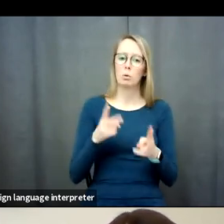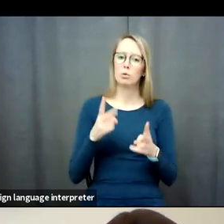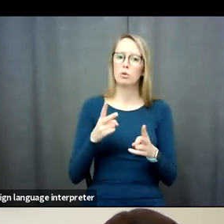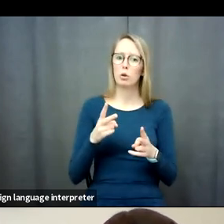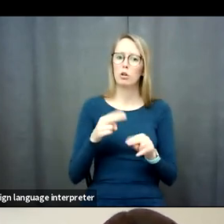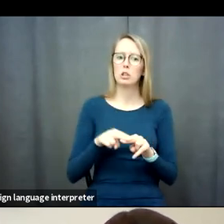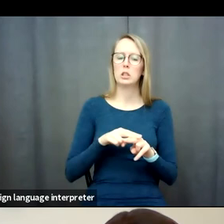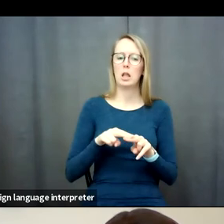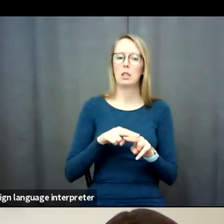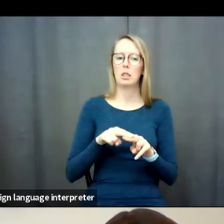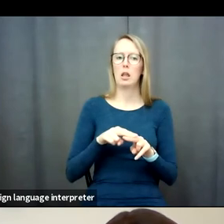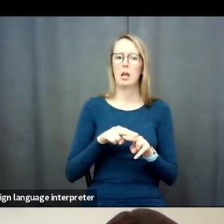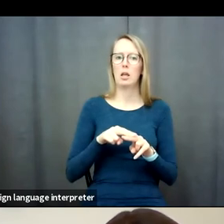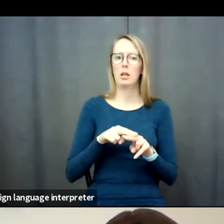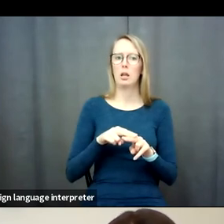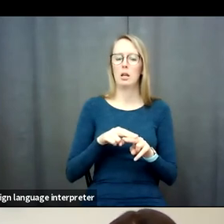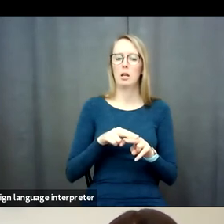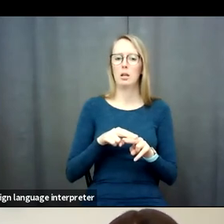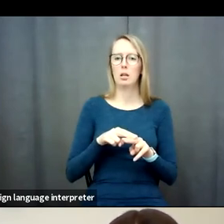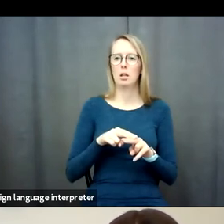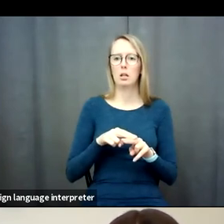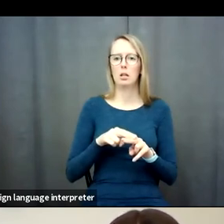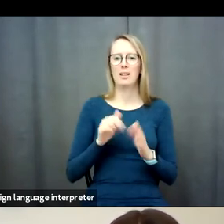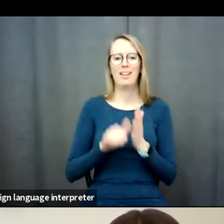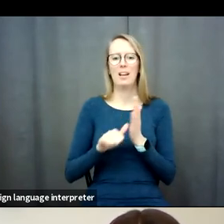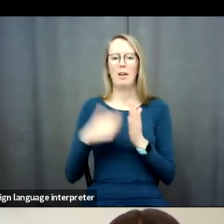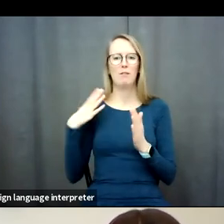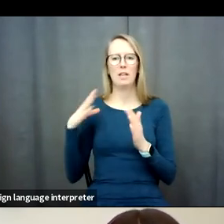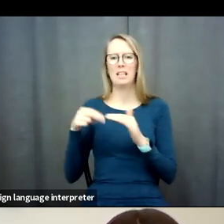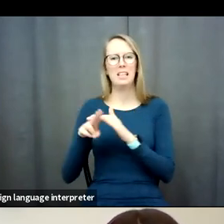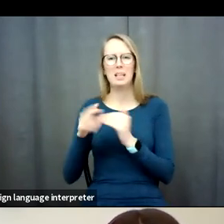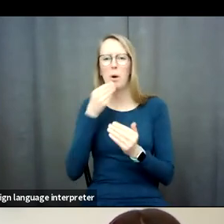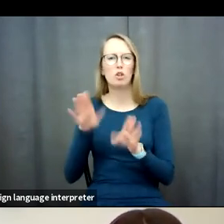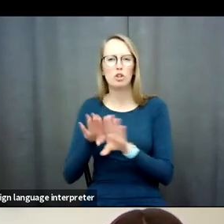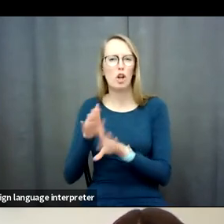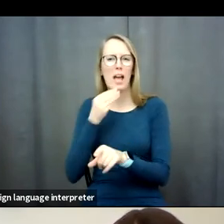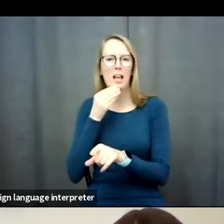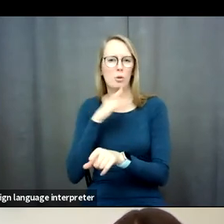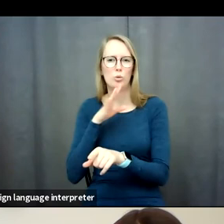reason why these students don't visit the cafeteria for lunch.